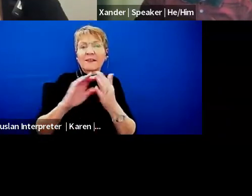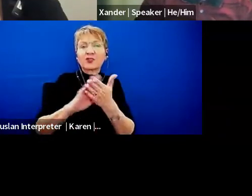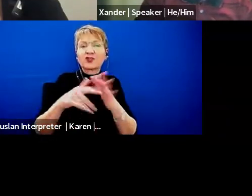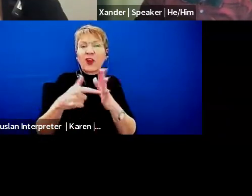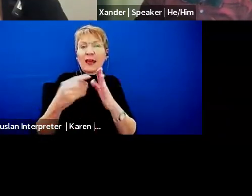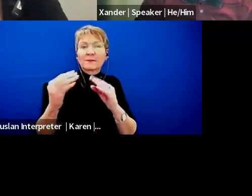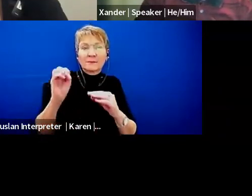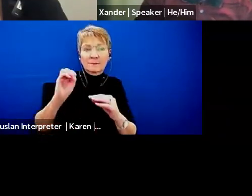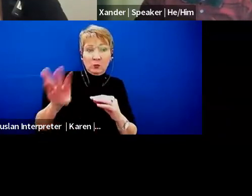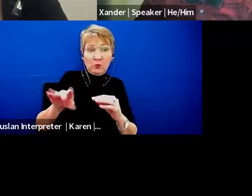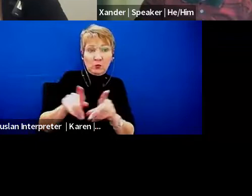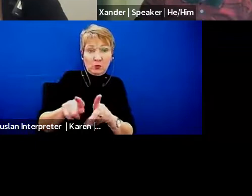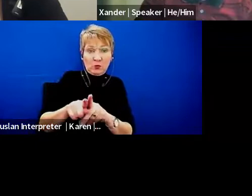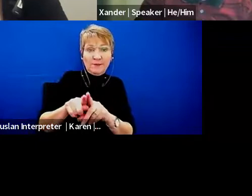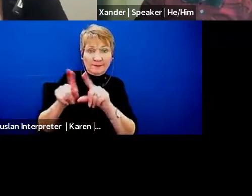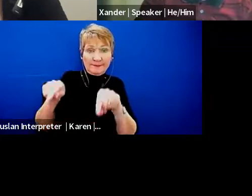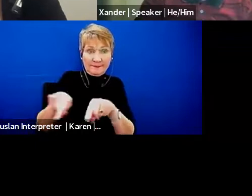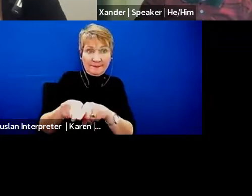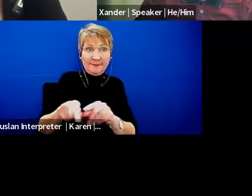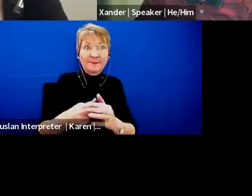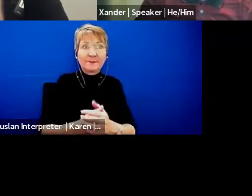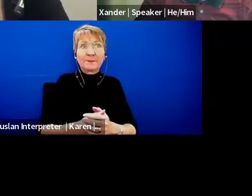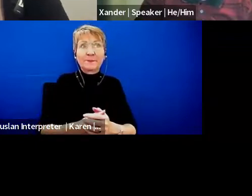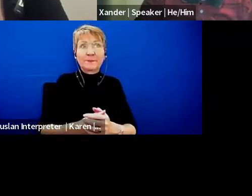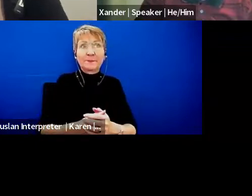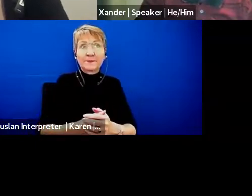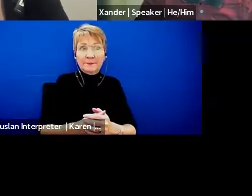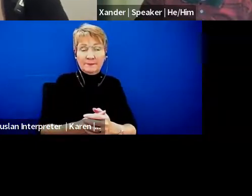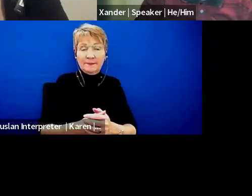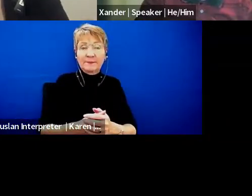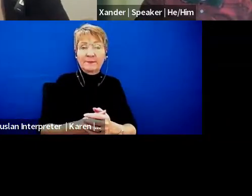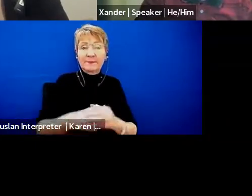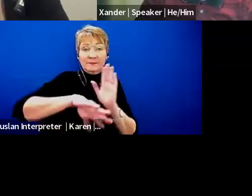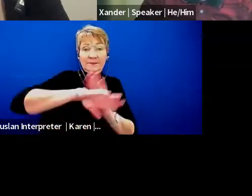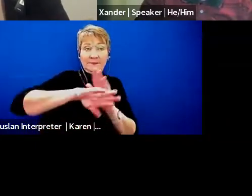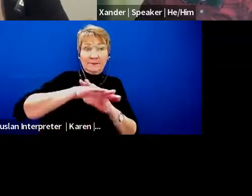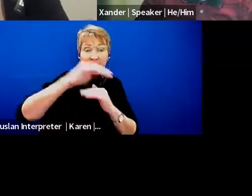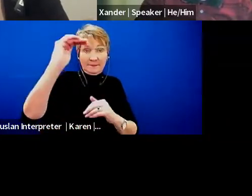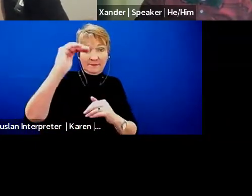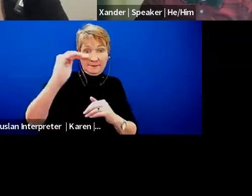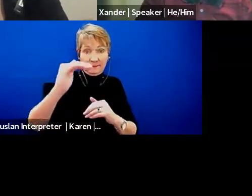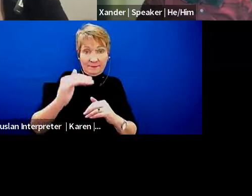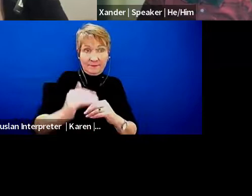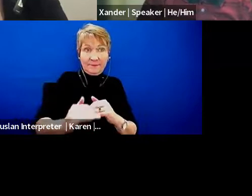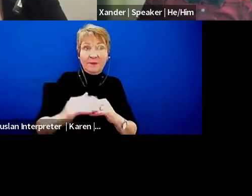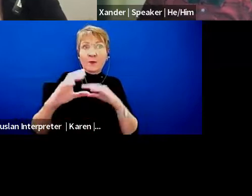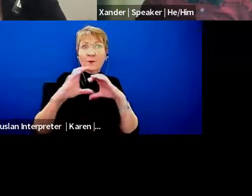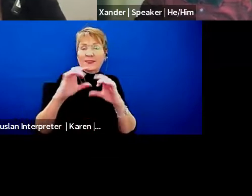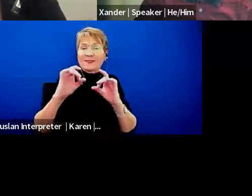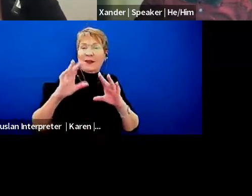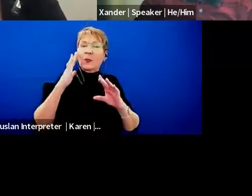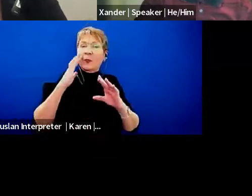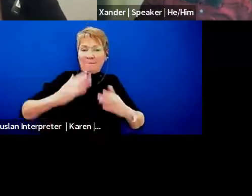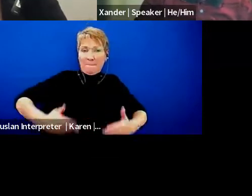Tools and techniques. Communication development begins at birth. A young child's communication takes many